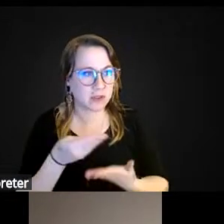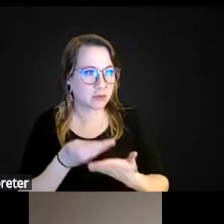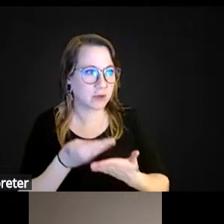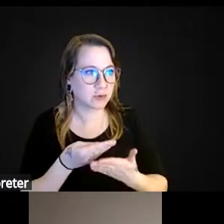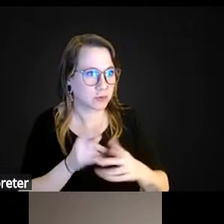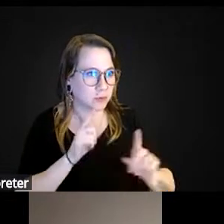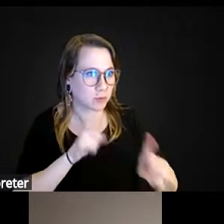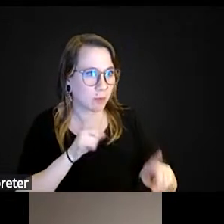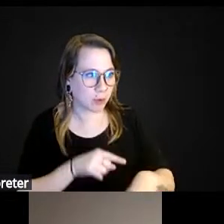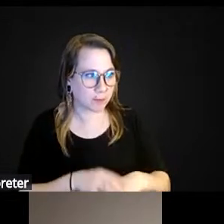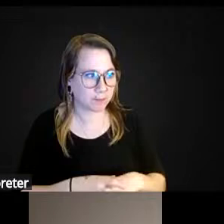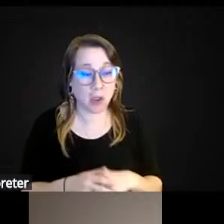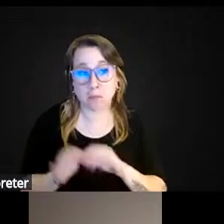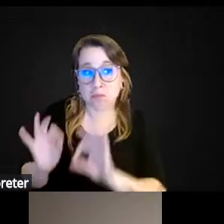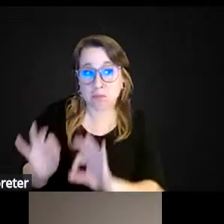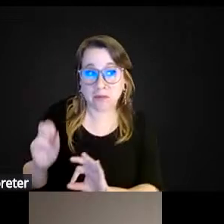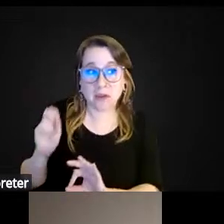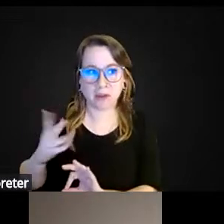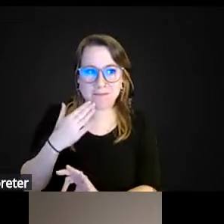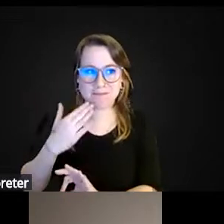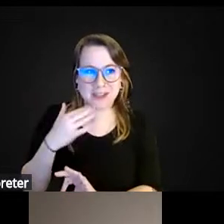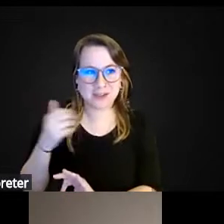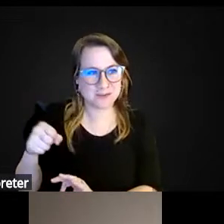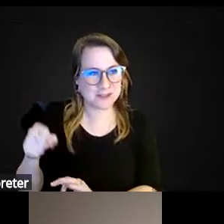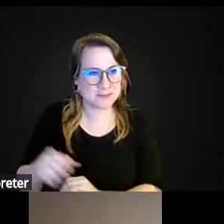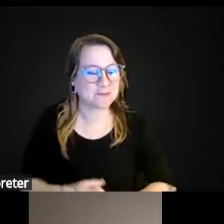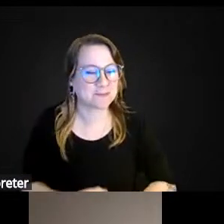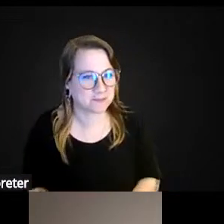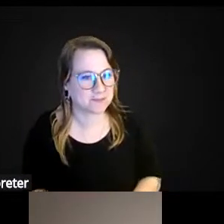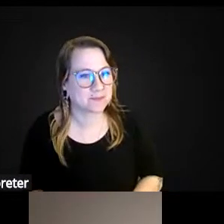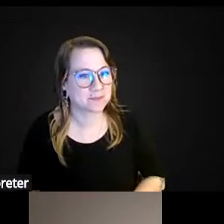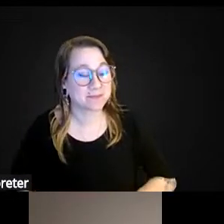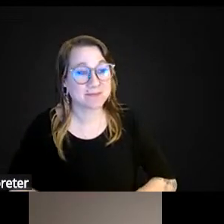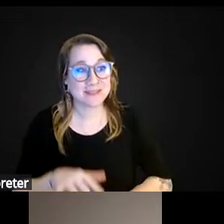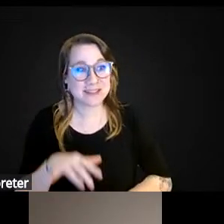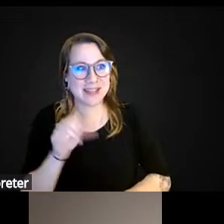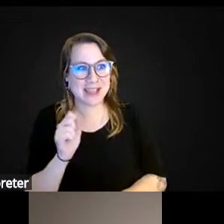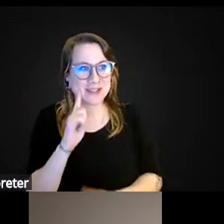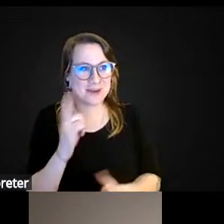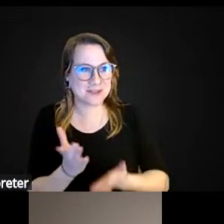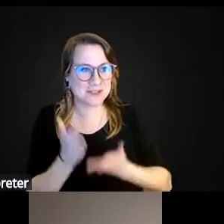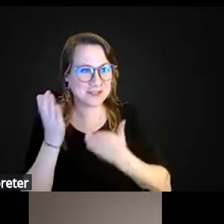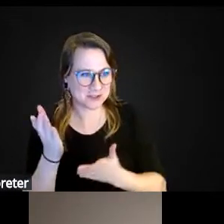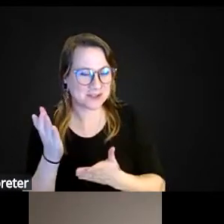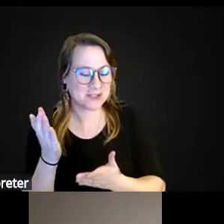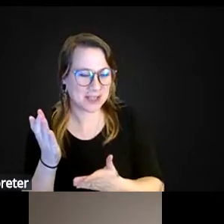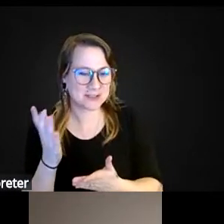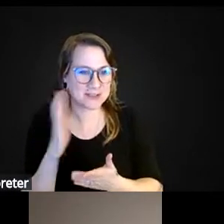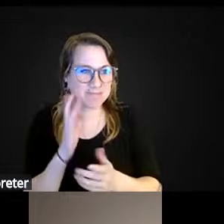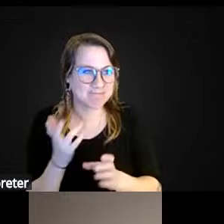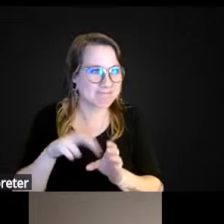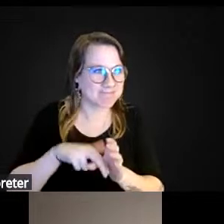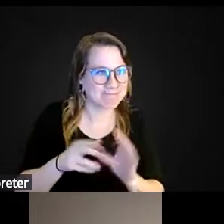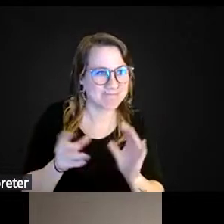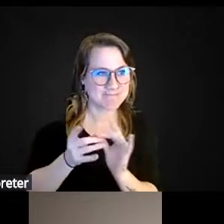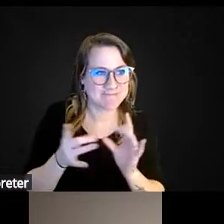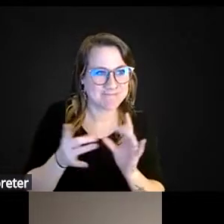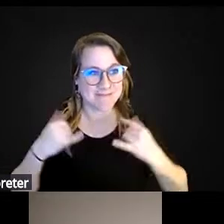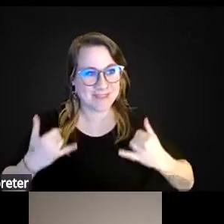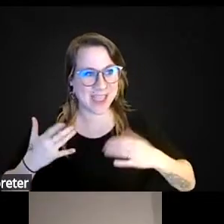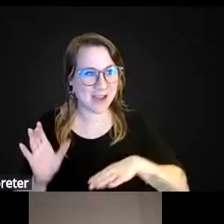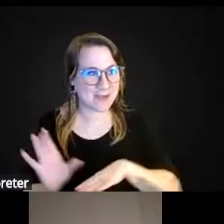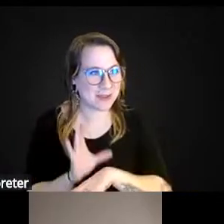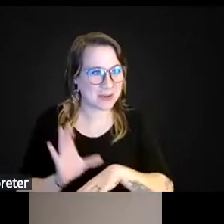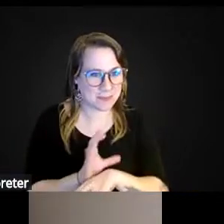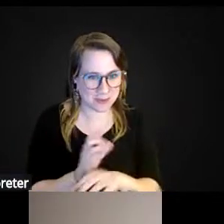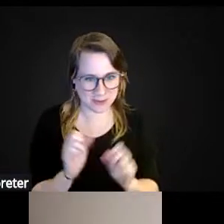reports Oh, that we perfect. Thank skipped you. earlier. Yes, I was actually gonna hop in and say I'm at my computer now, so